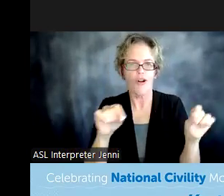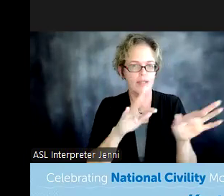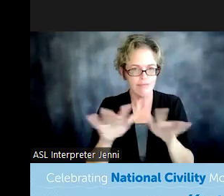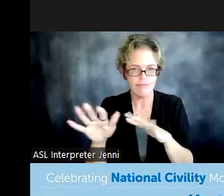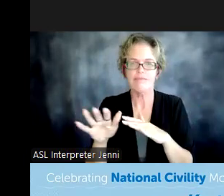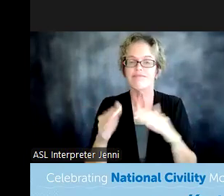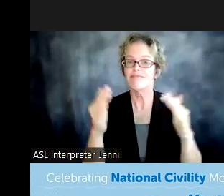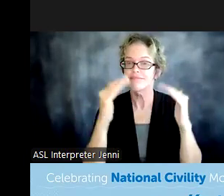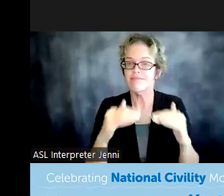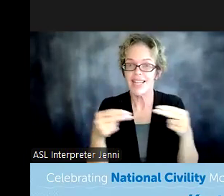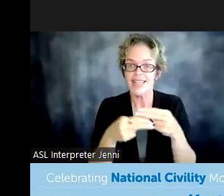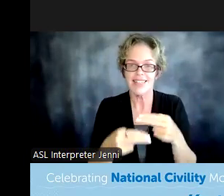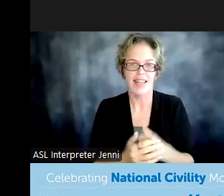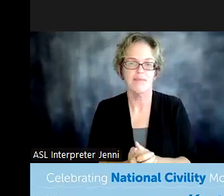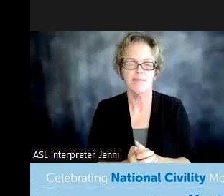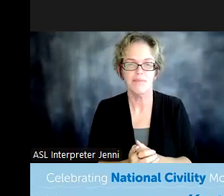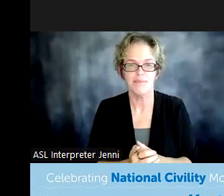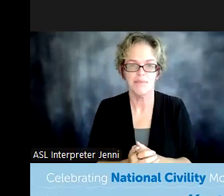please.